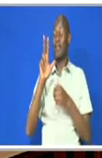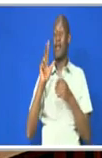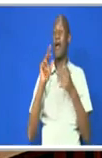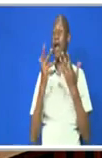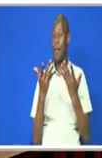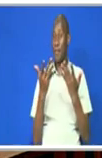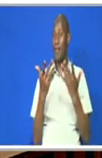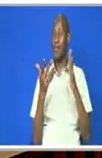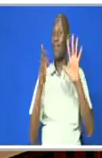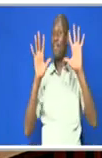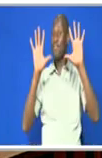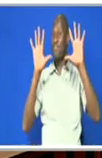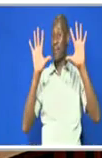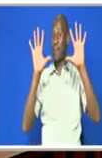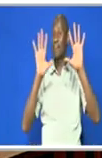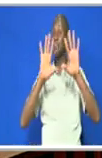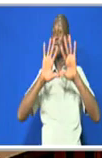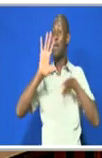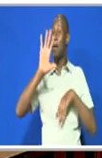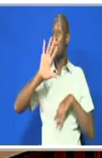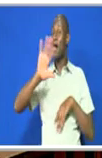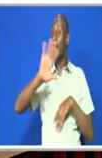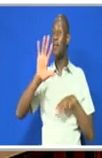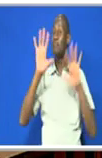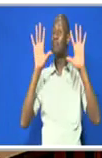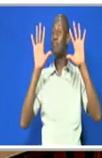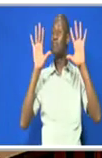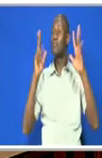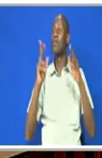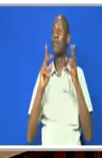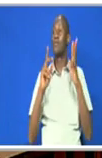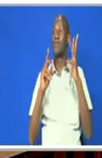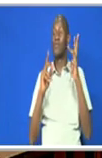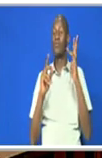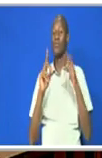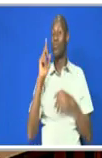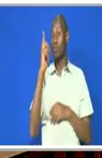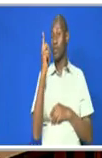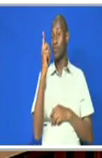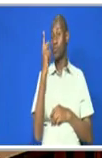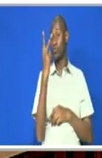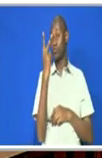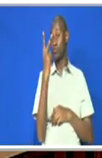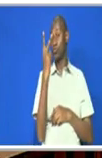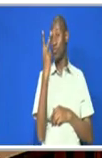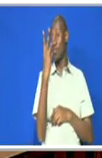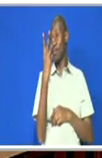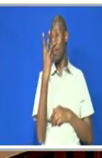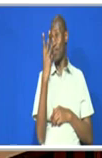many fingers am I left with? 1, 2,